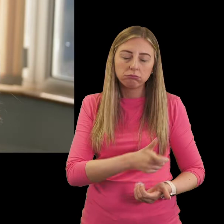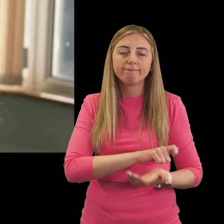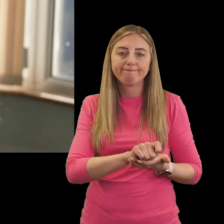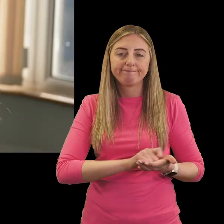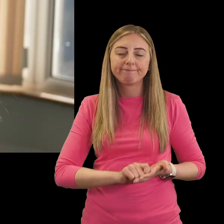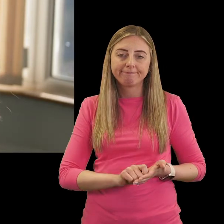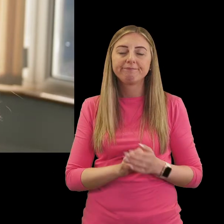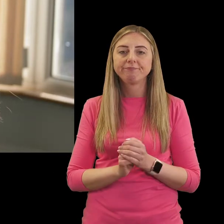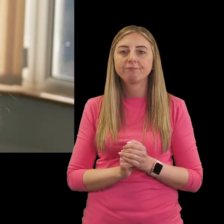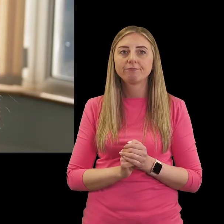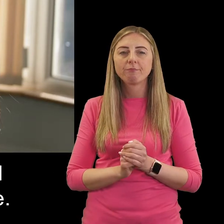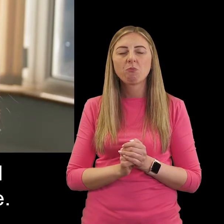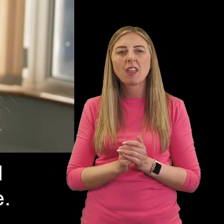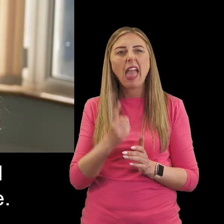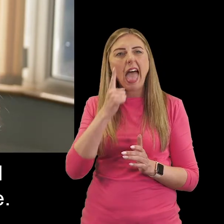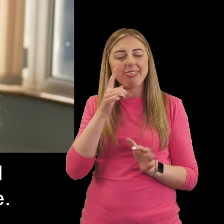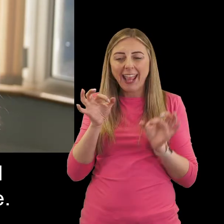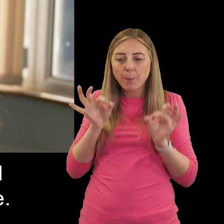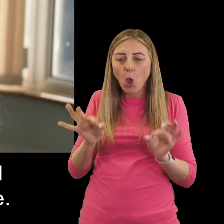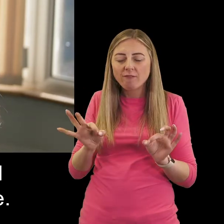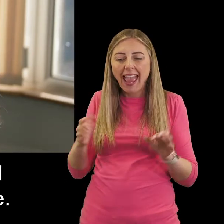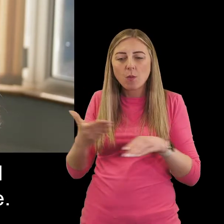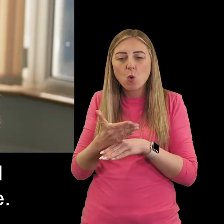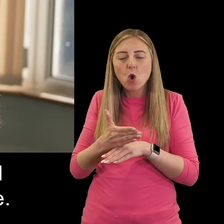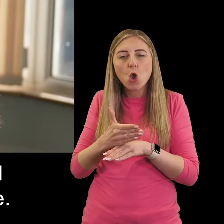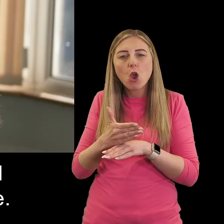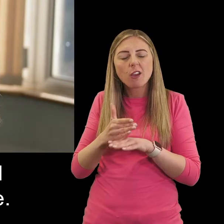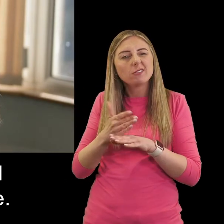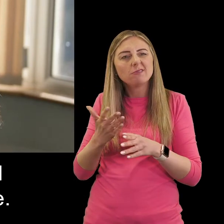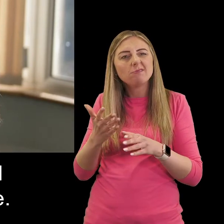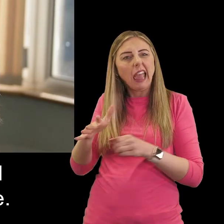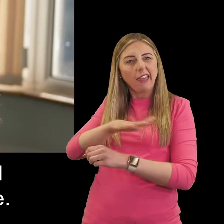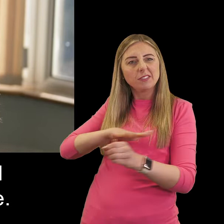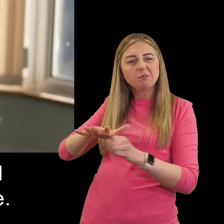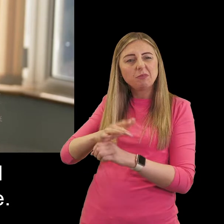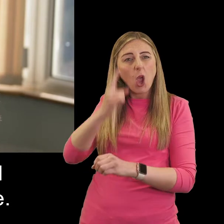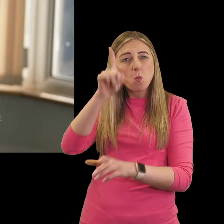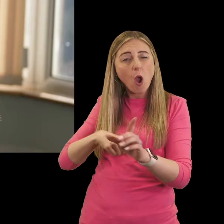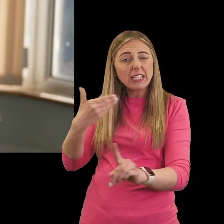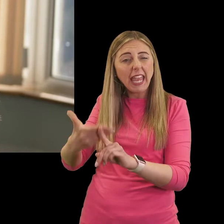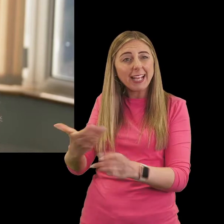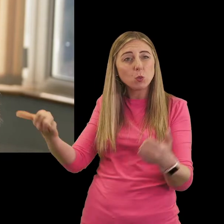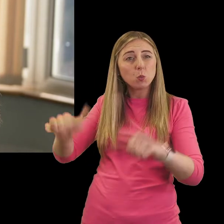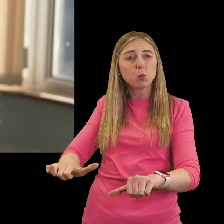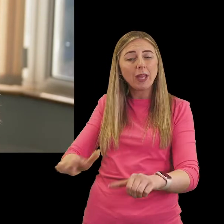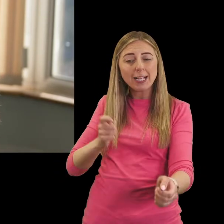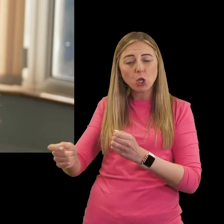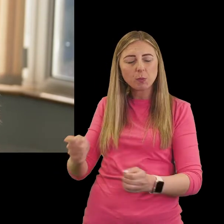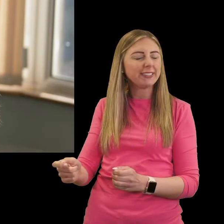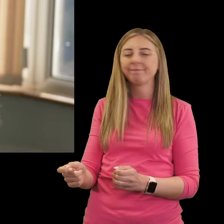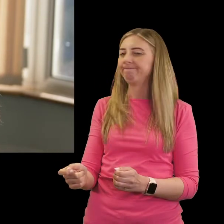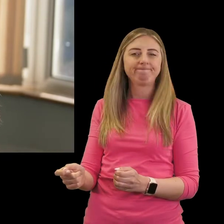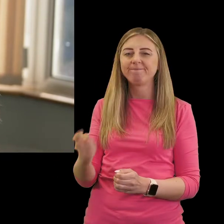I think in an ideal workplace, it wouldn't have taken a year to get all of the reasonable adjustments in place. I think if someone